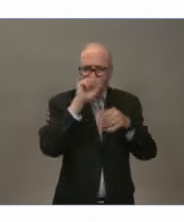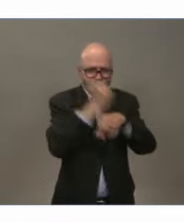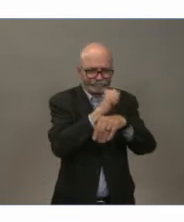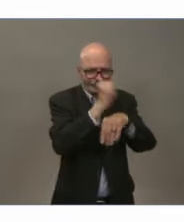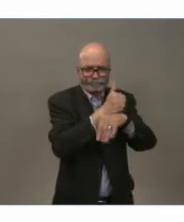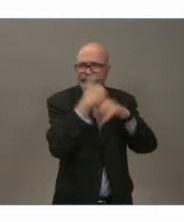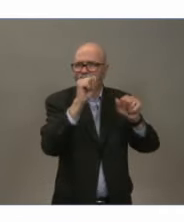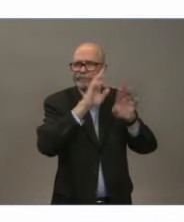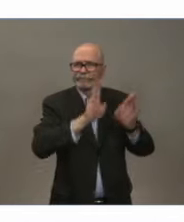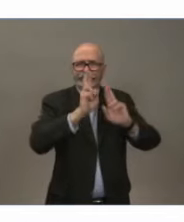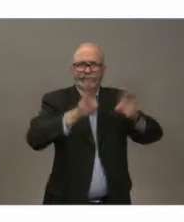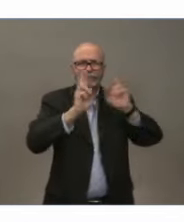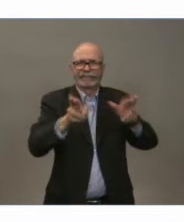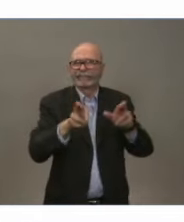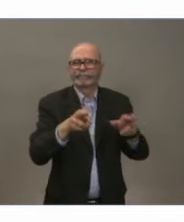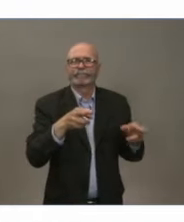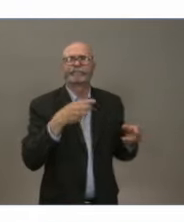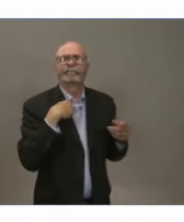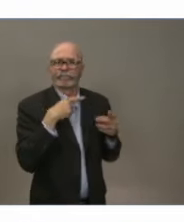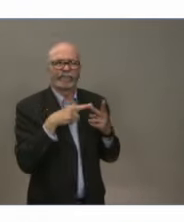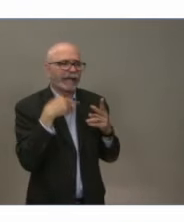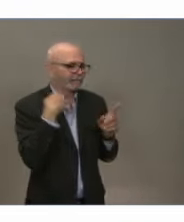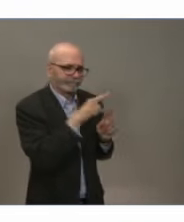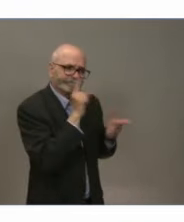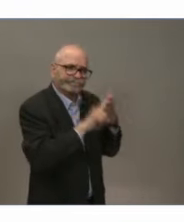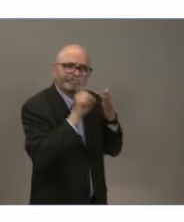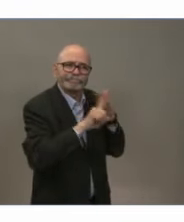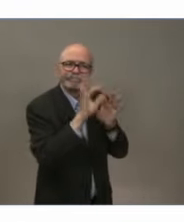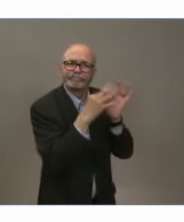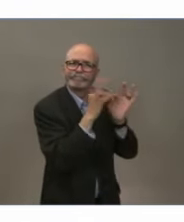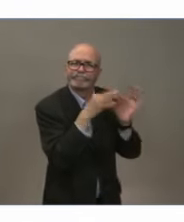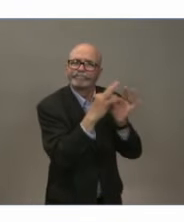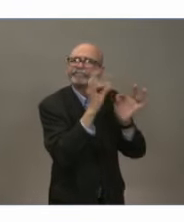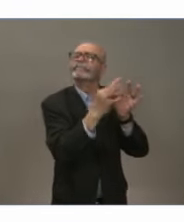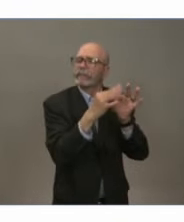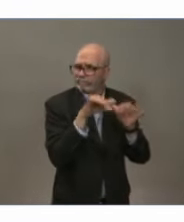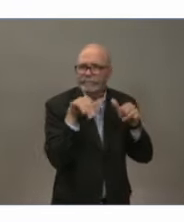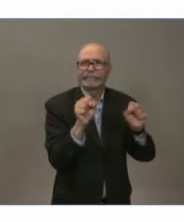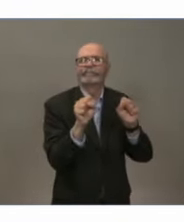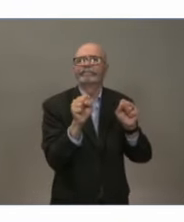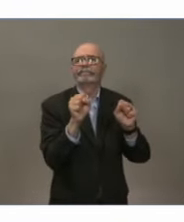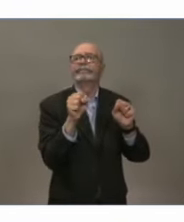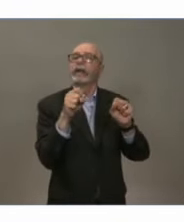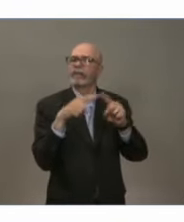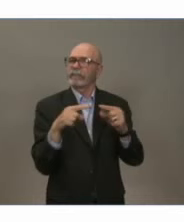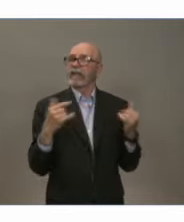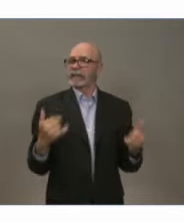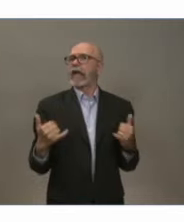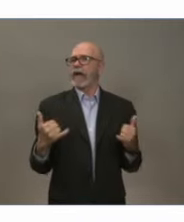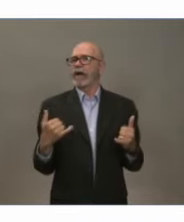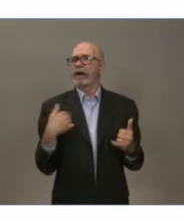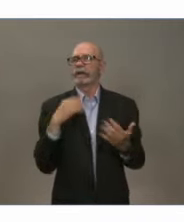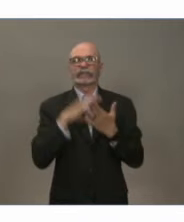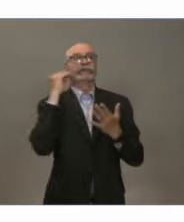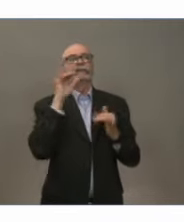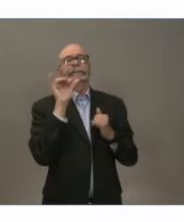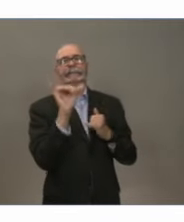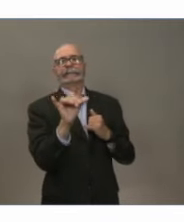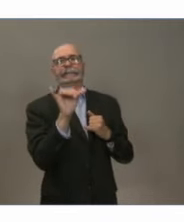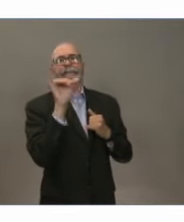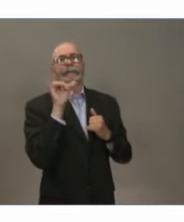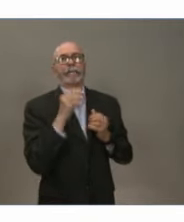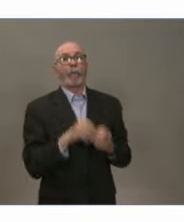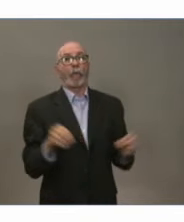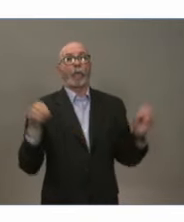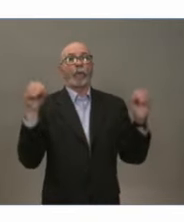of testing. And the good thing is that it's a sign that we're learning more about this virus. Of all the residents that are testing,